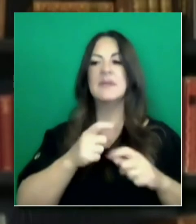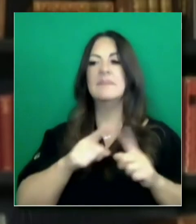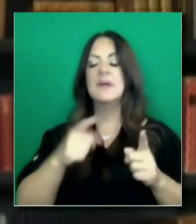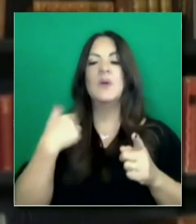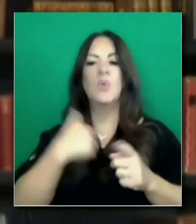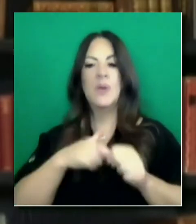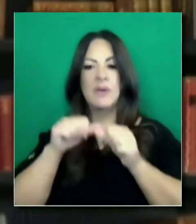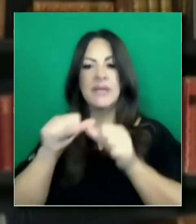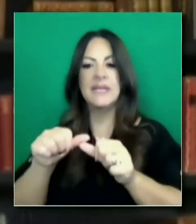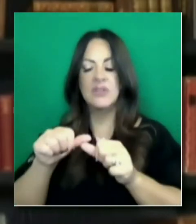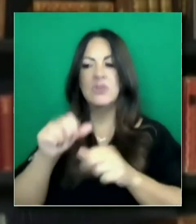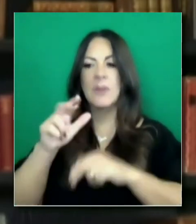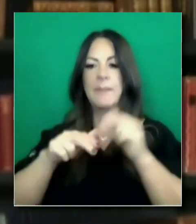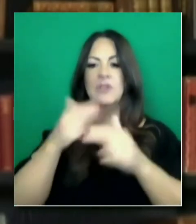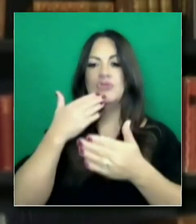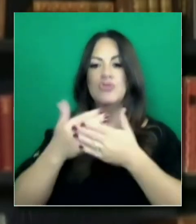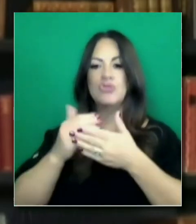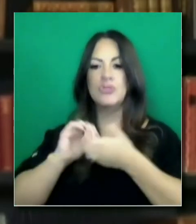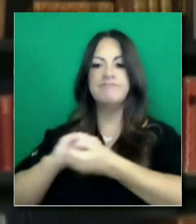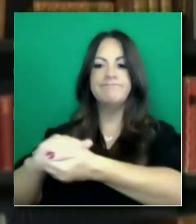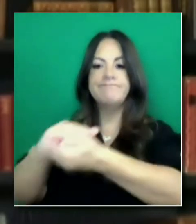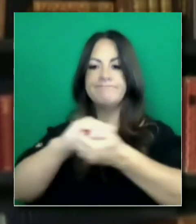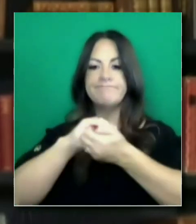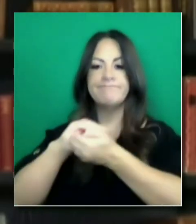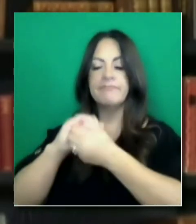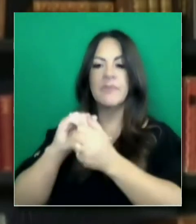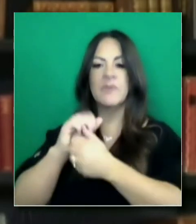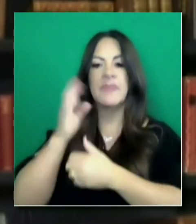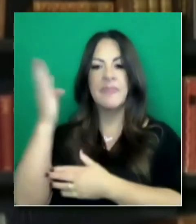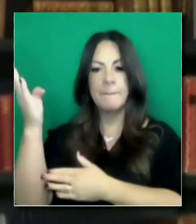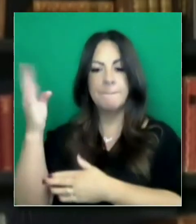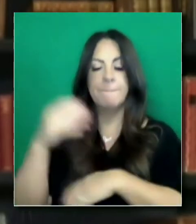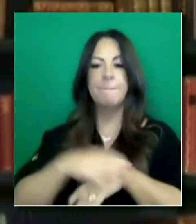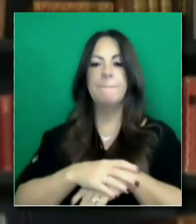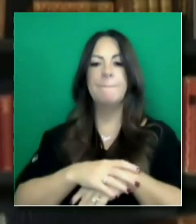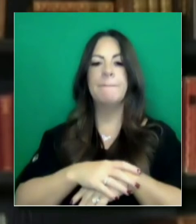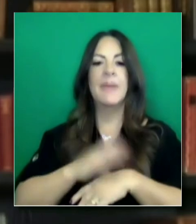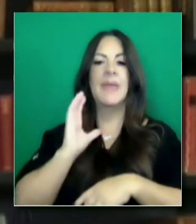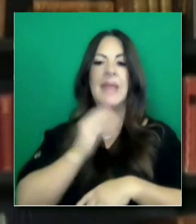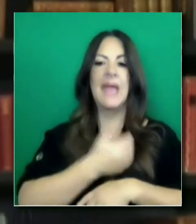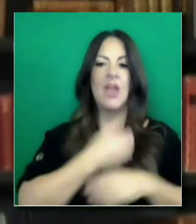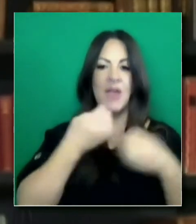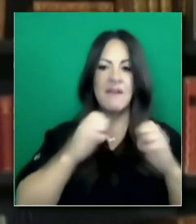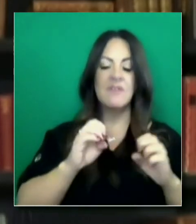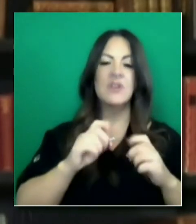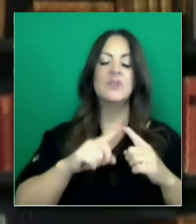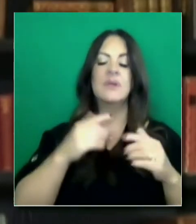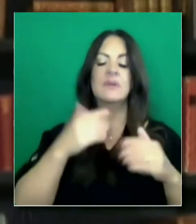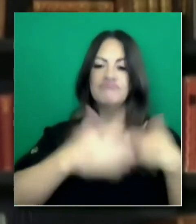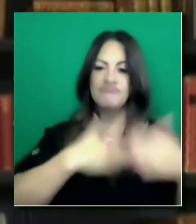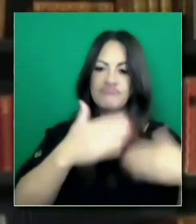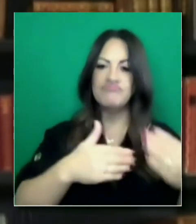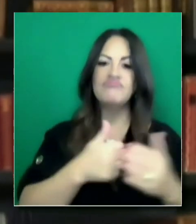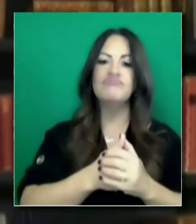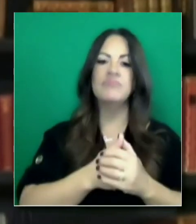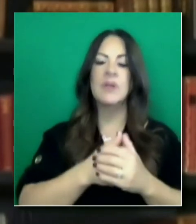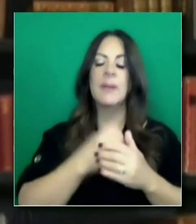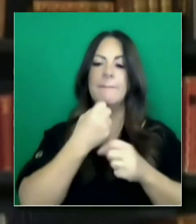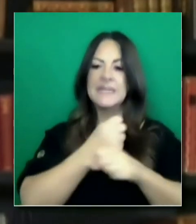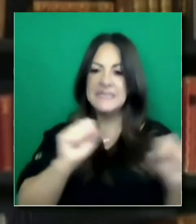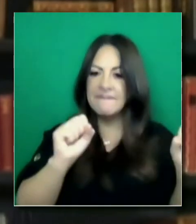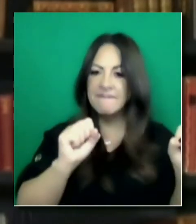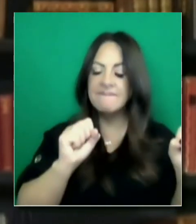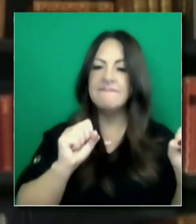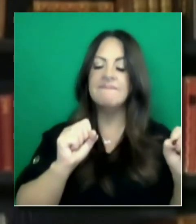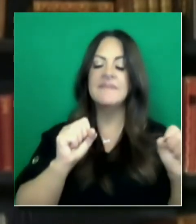to build stronger partnership in terms of our efforts to advance our safety protocols